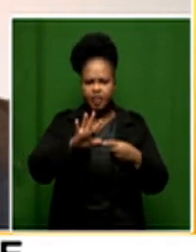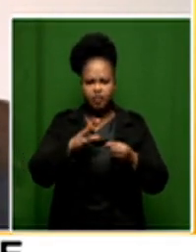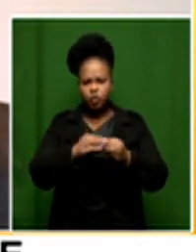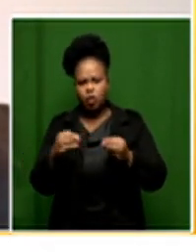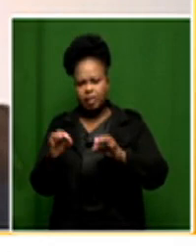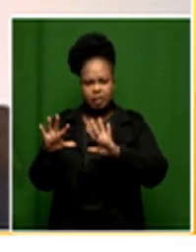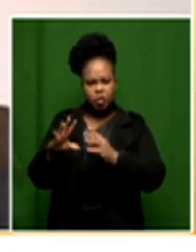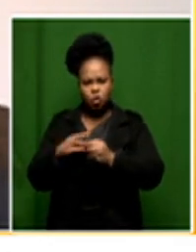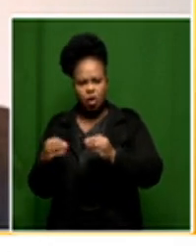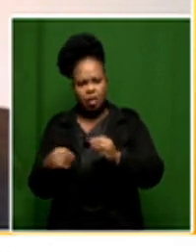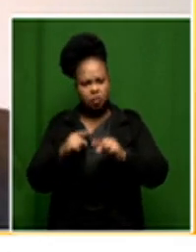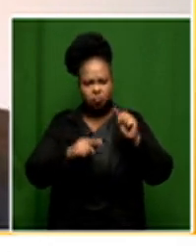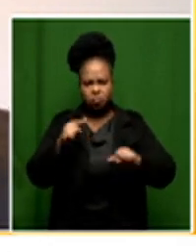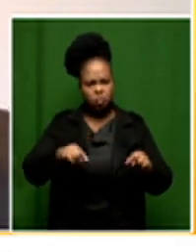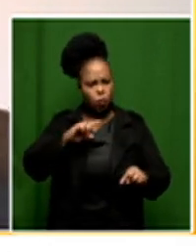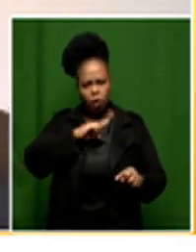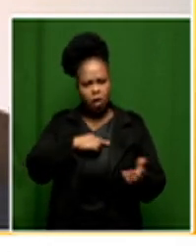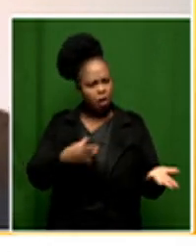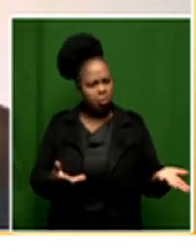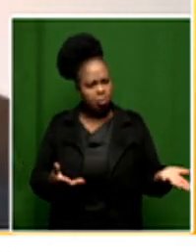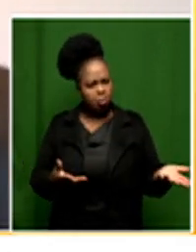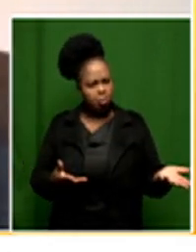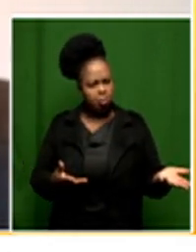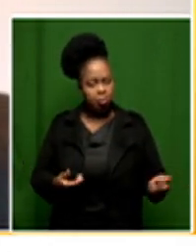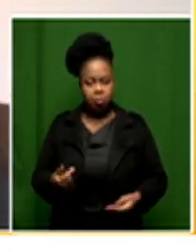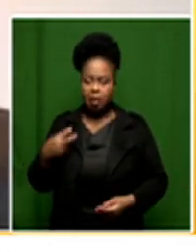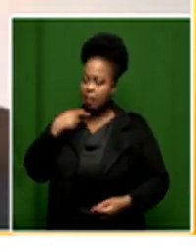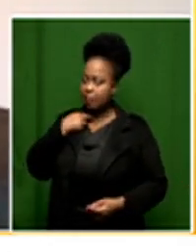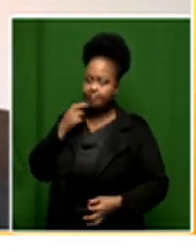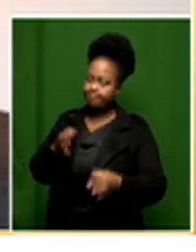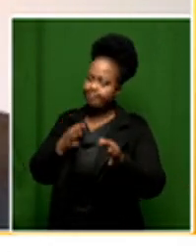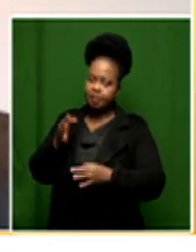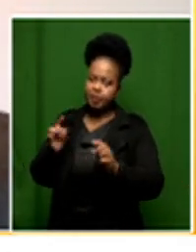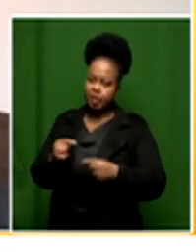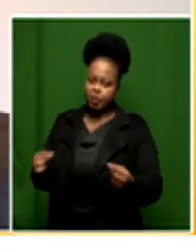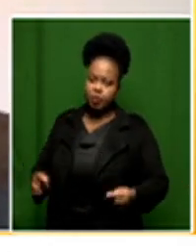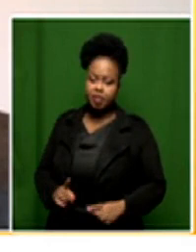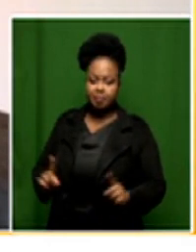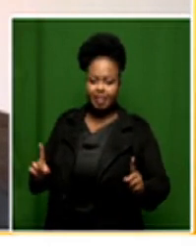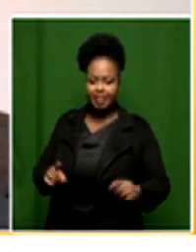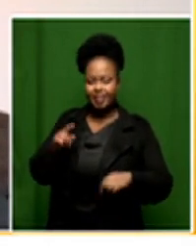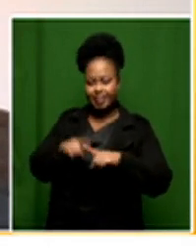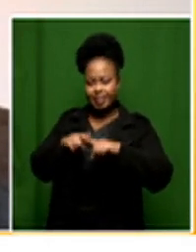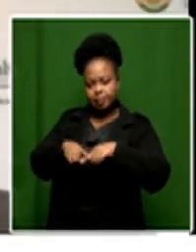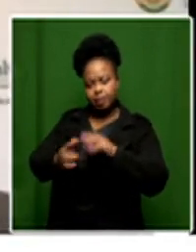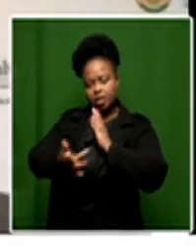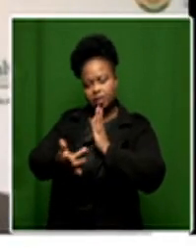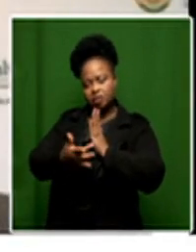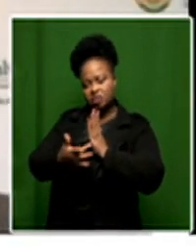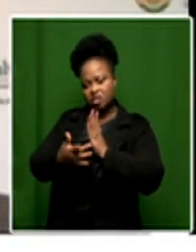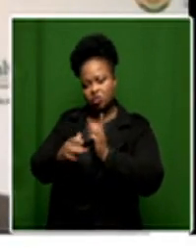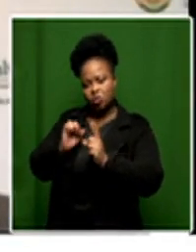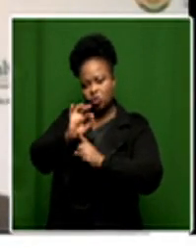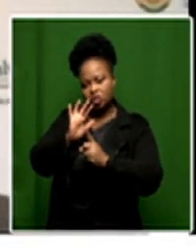Well, we don't have the explanation, but the argument is that it's based on the technology.